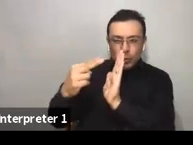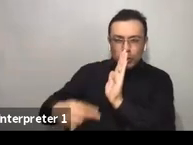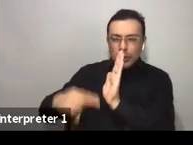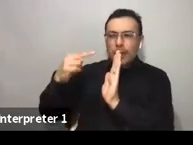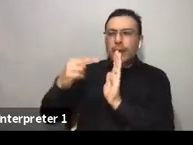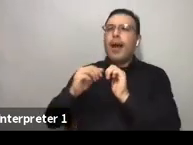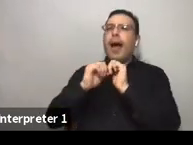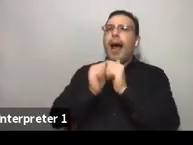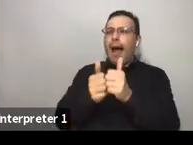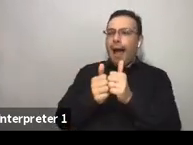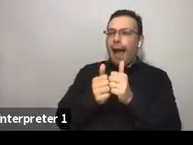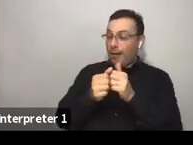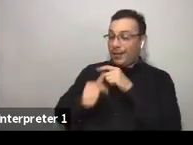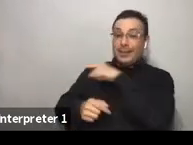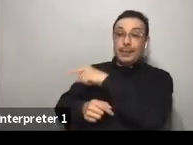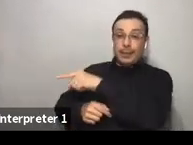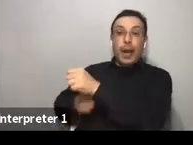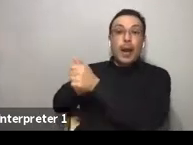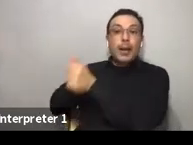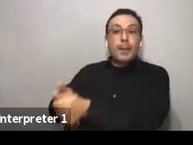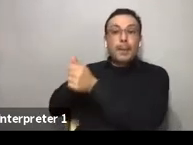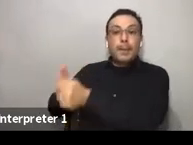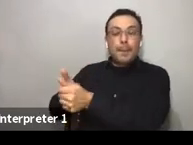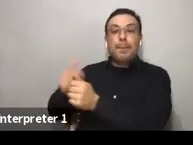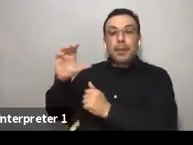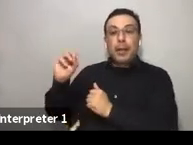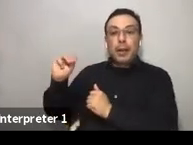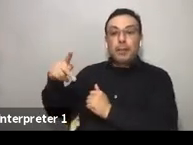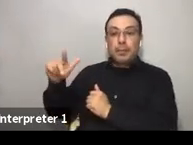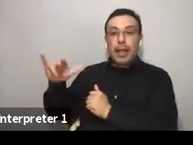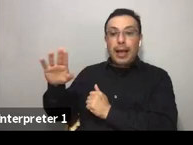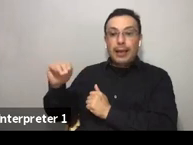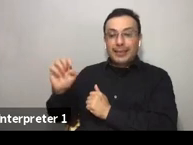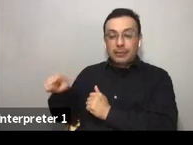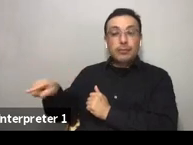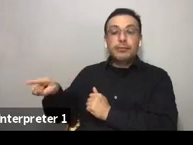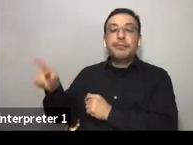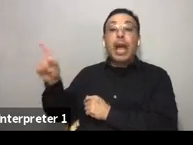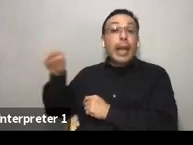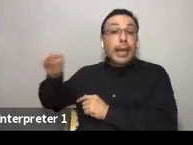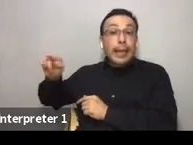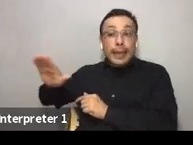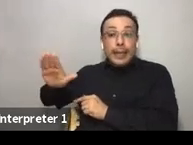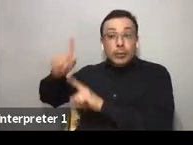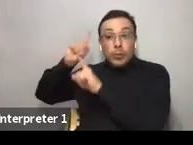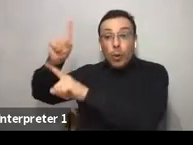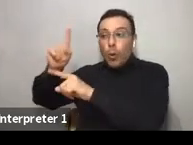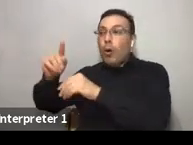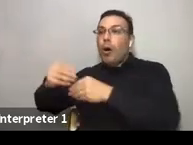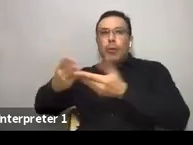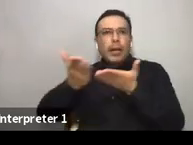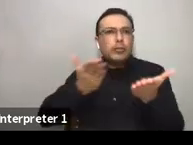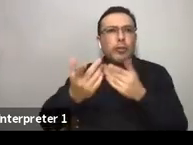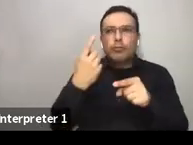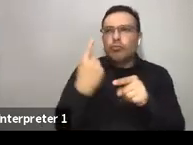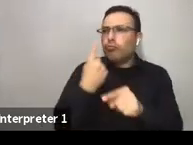I imagine compliance is all, it's about wanting to make sure that services are being provided in the way they're supposed